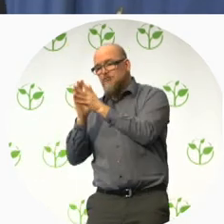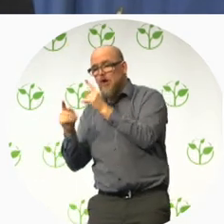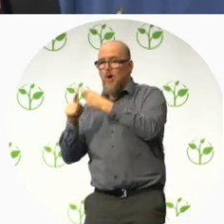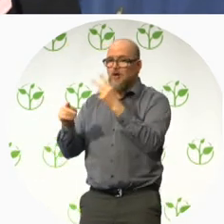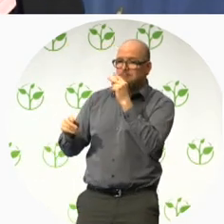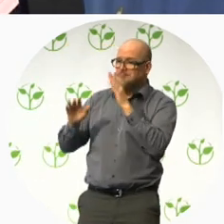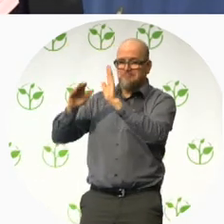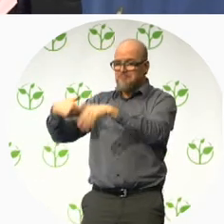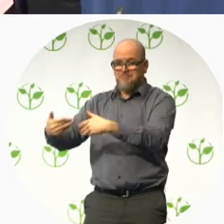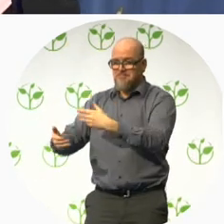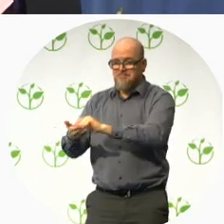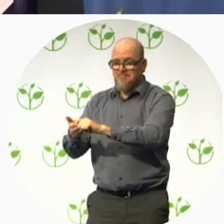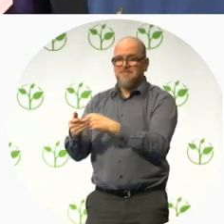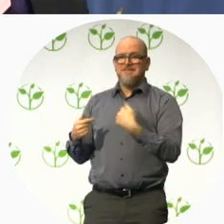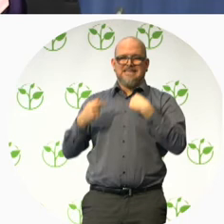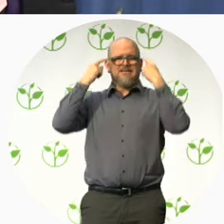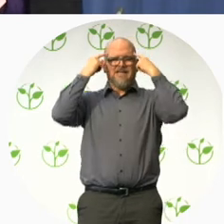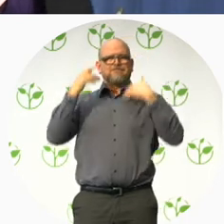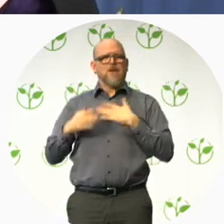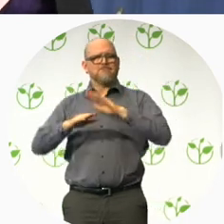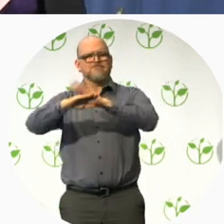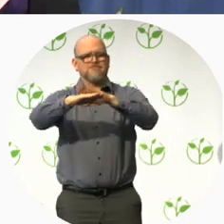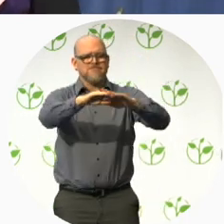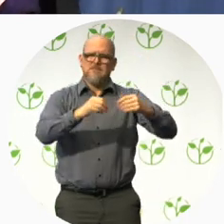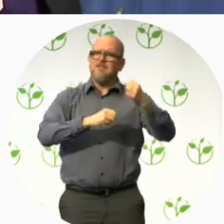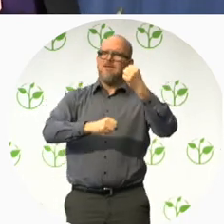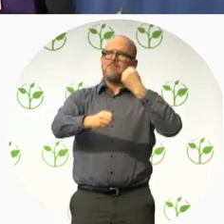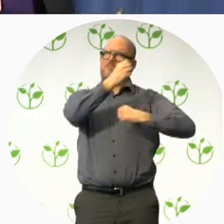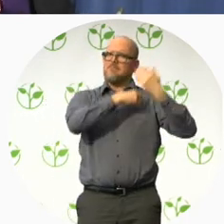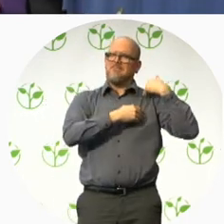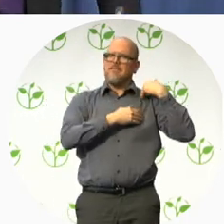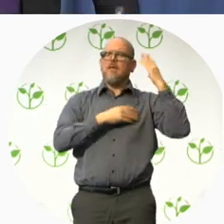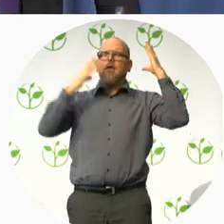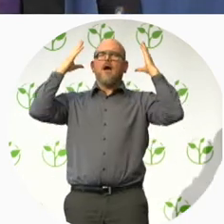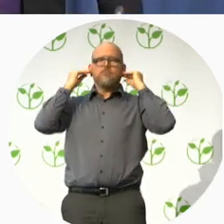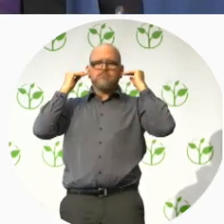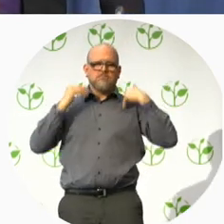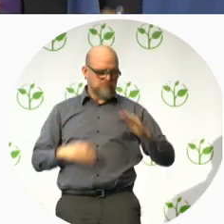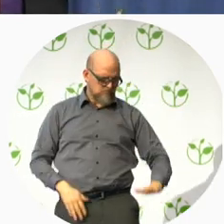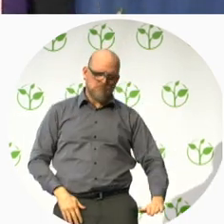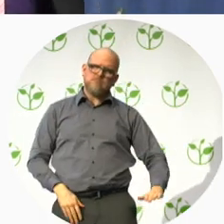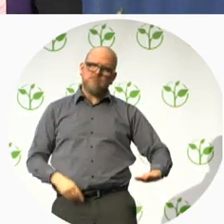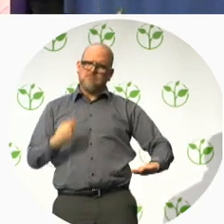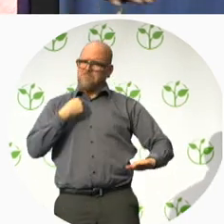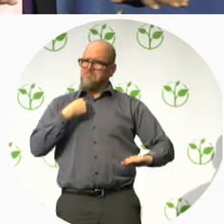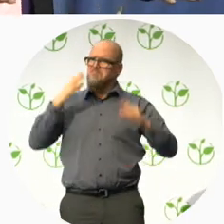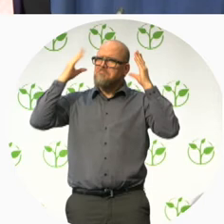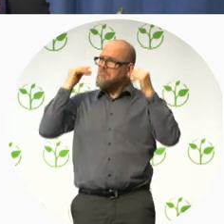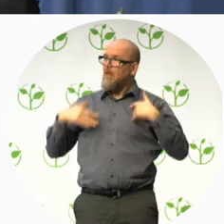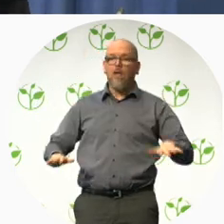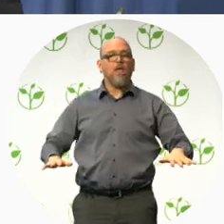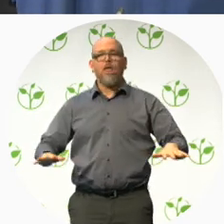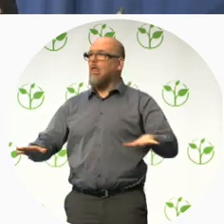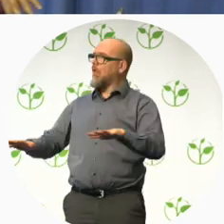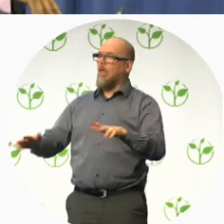They can learn sign language. Excuse me, I got to tell my story. I